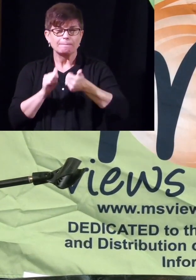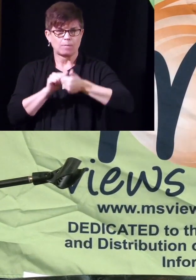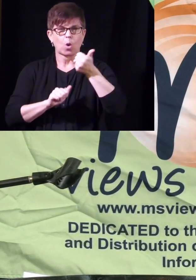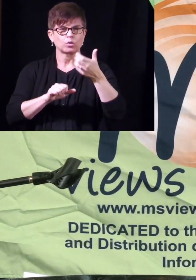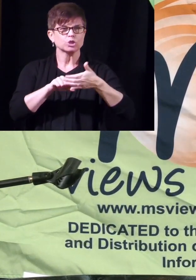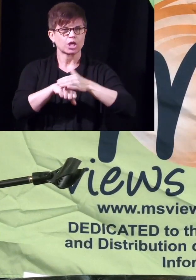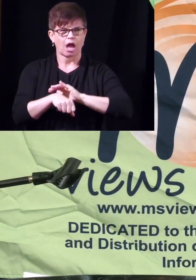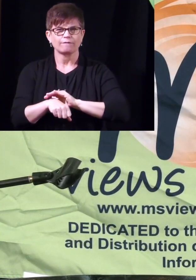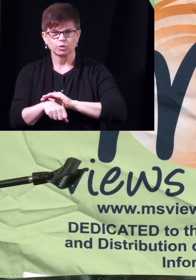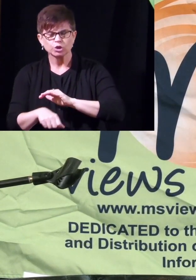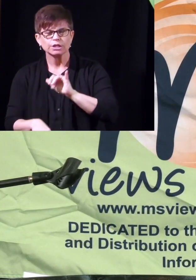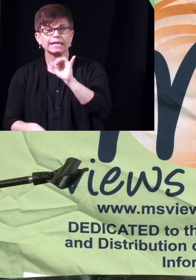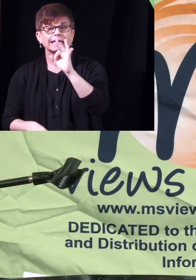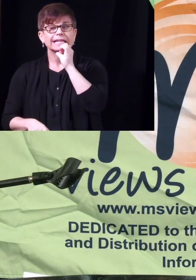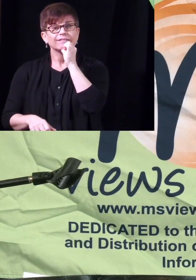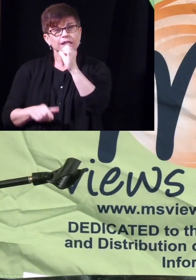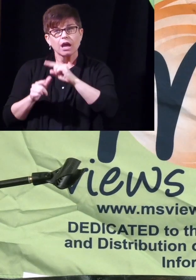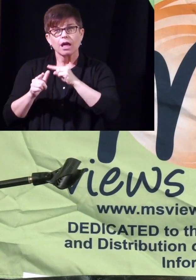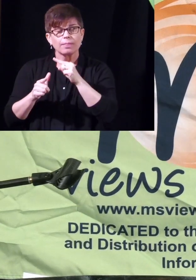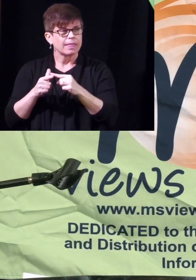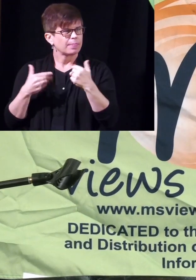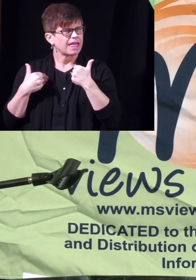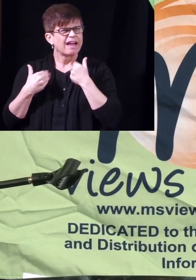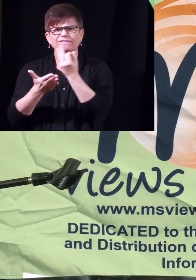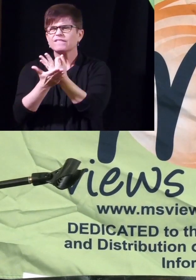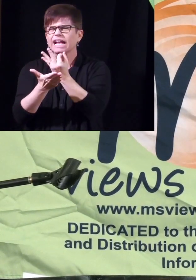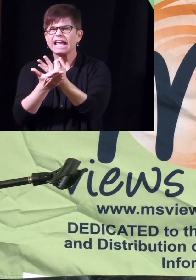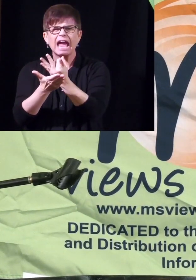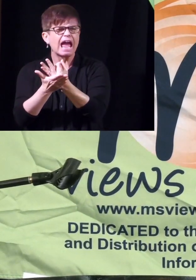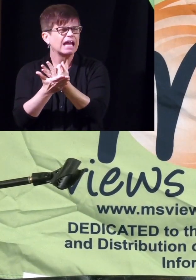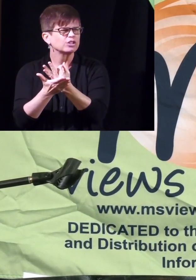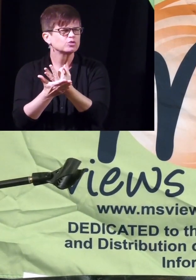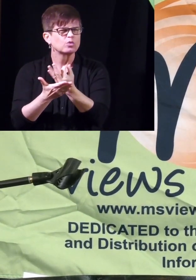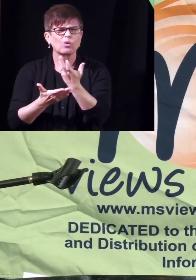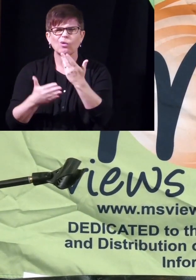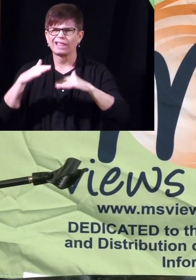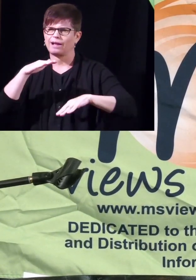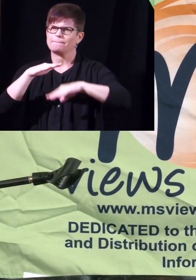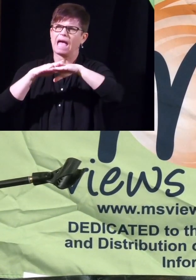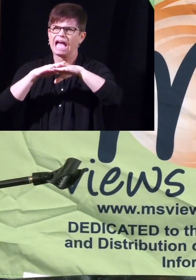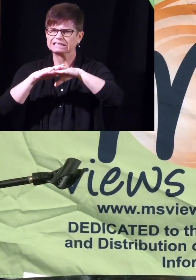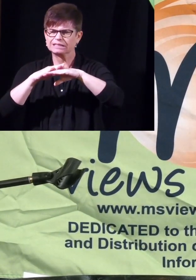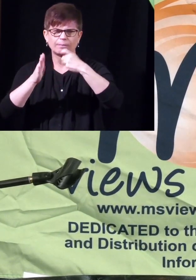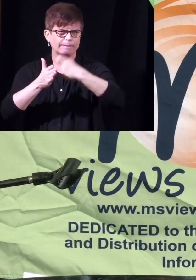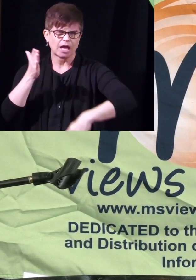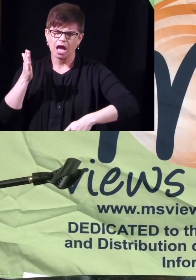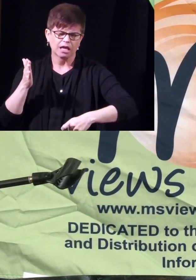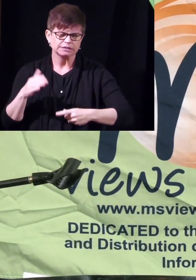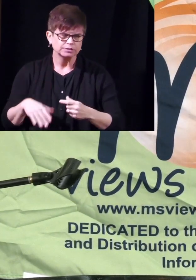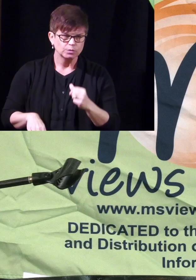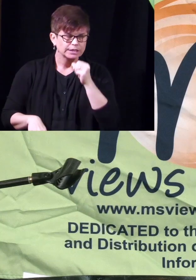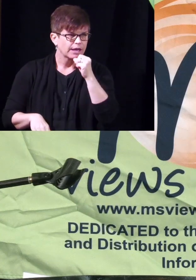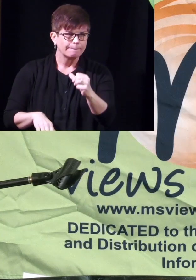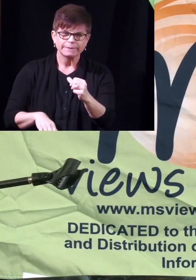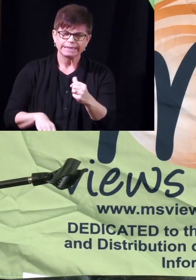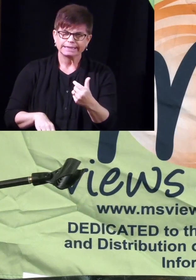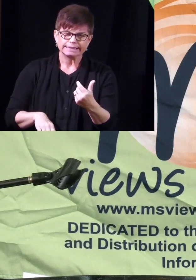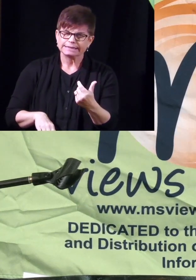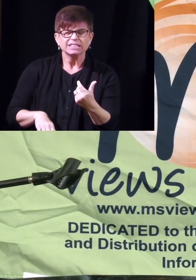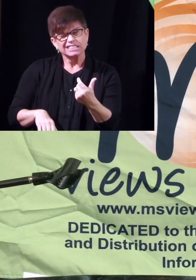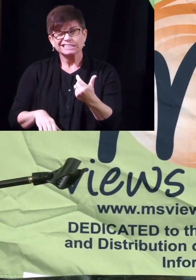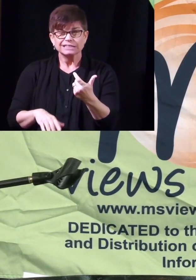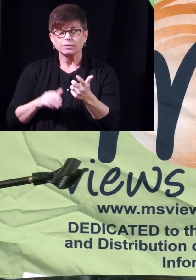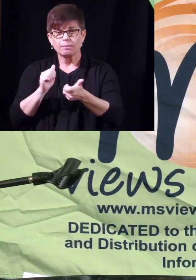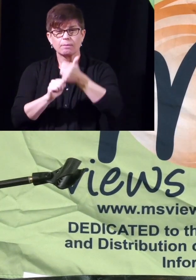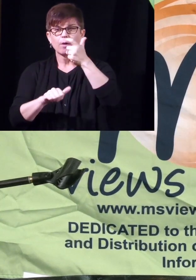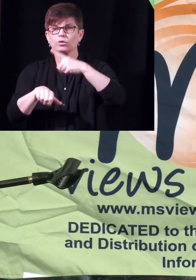And if it's not covered, they have some kind of financial guarantee as to a maximum cost. So it's not like it's going to be, for the most part,